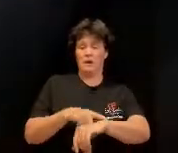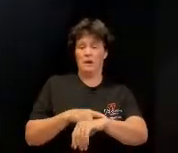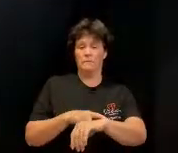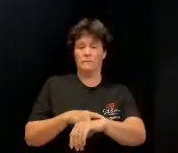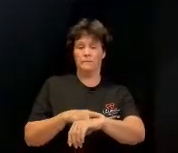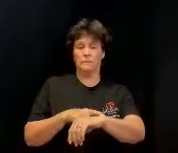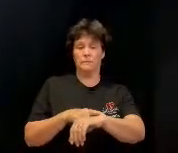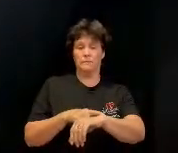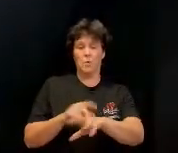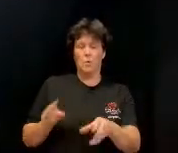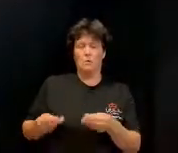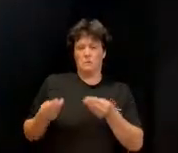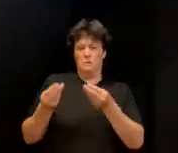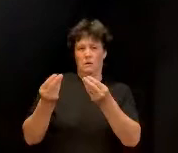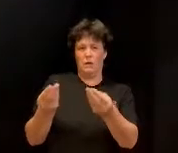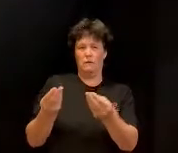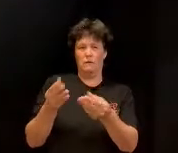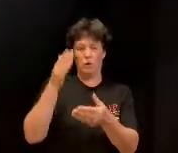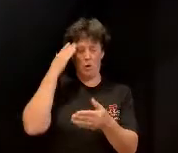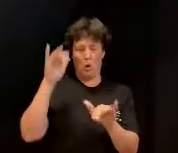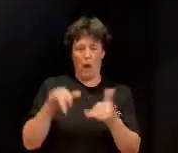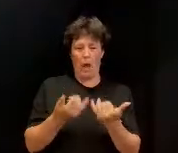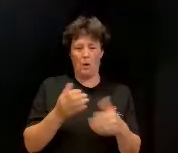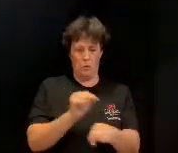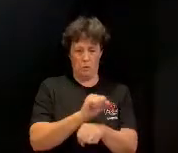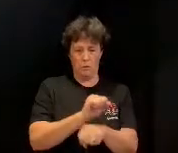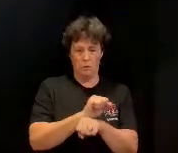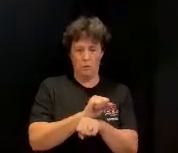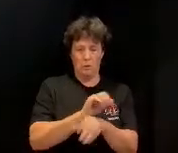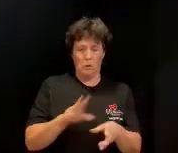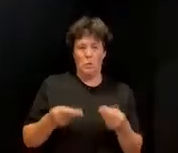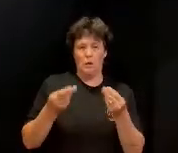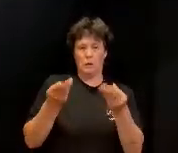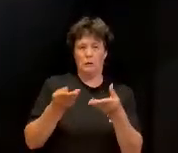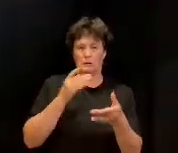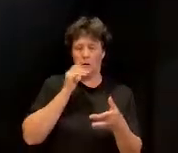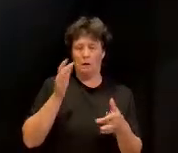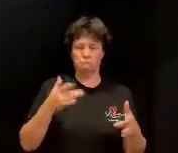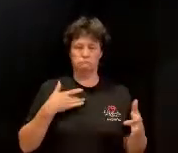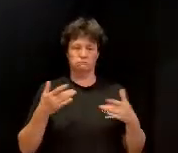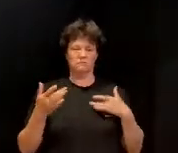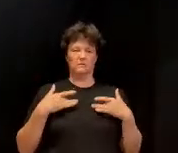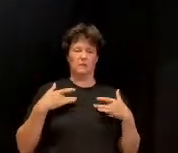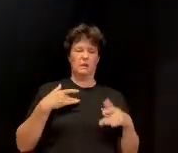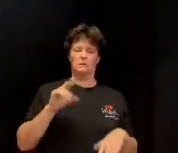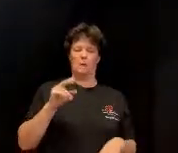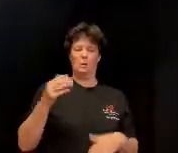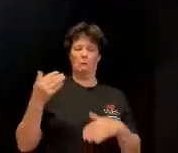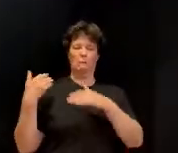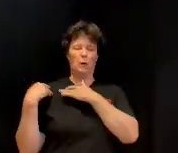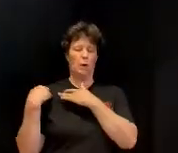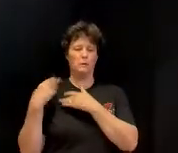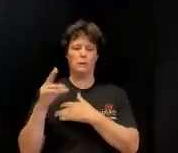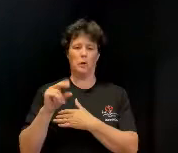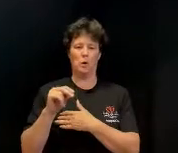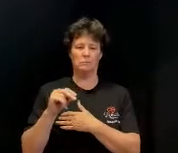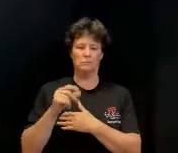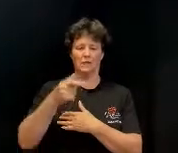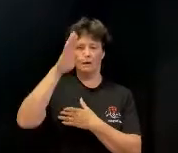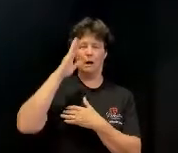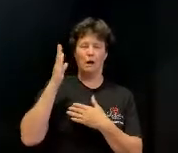give tonight. You guys know how to do this, so we're gonna give tonight, not gradually or necessity, but God loves a cheerful giver. So